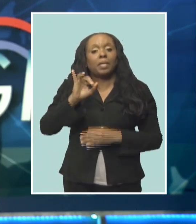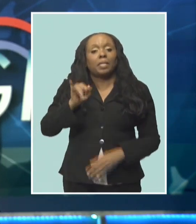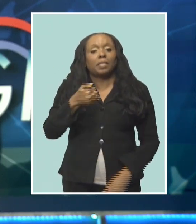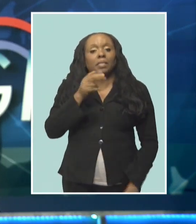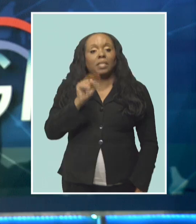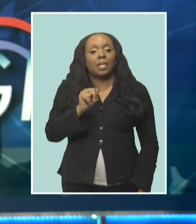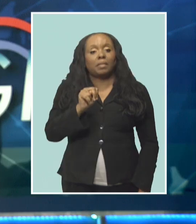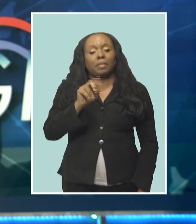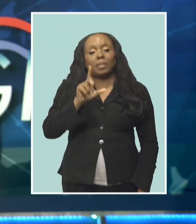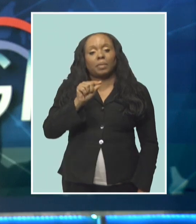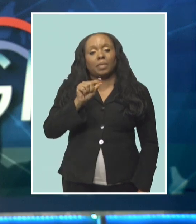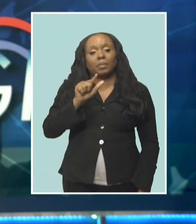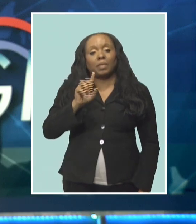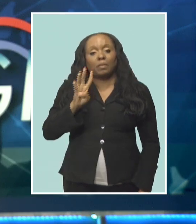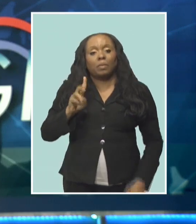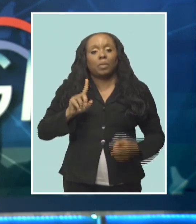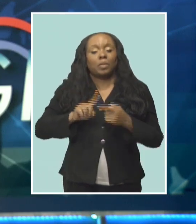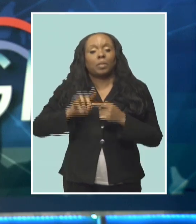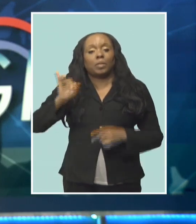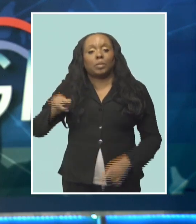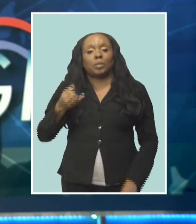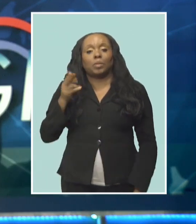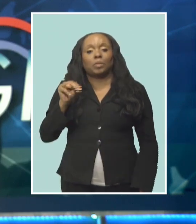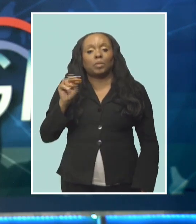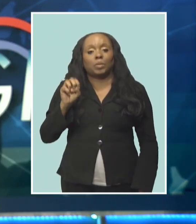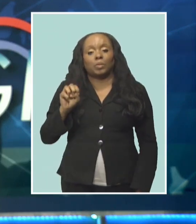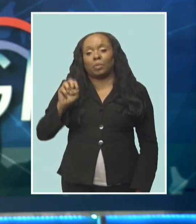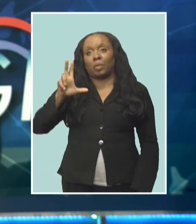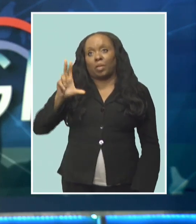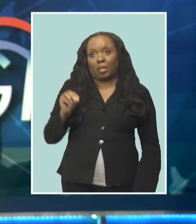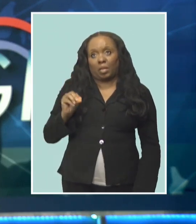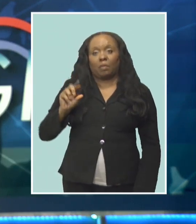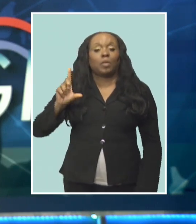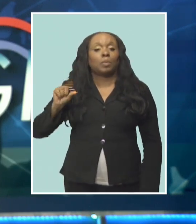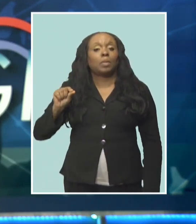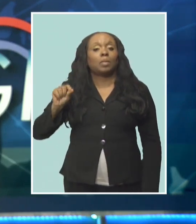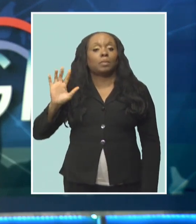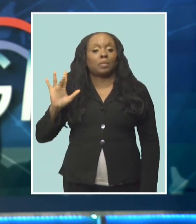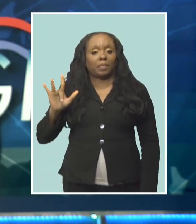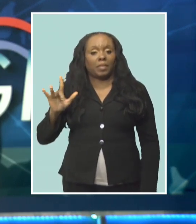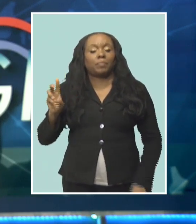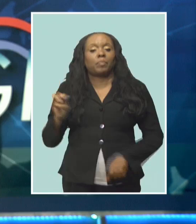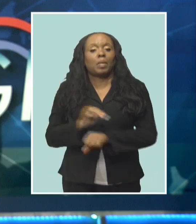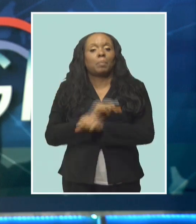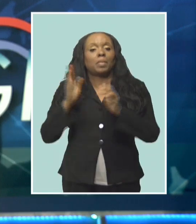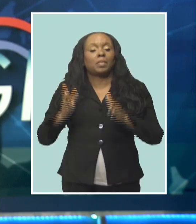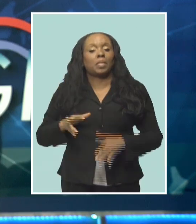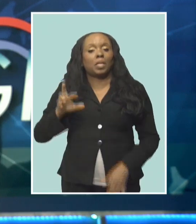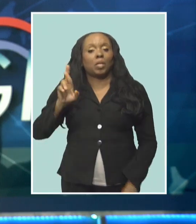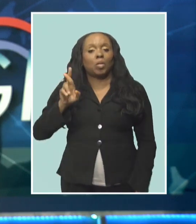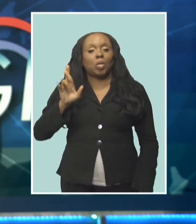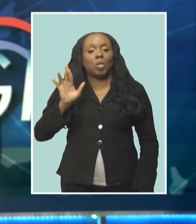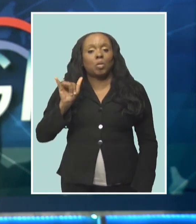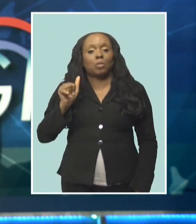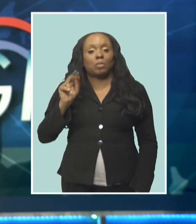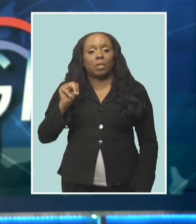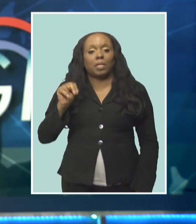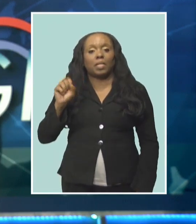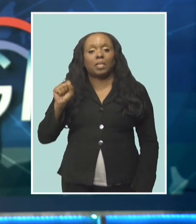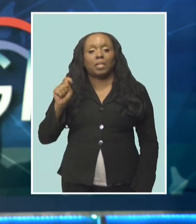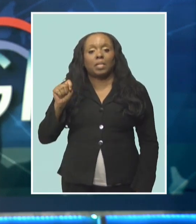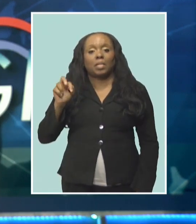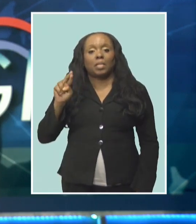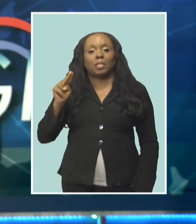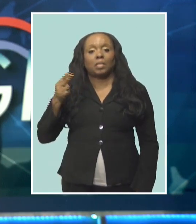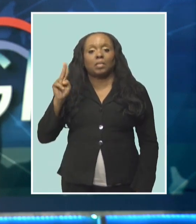30th, 2025. Minister in the Ministry of Finance and Economic Affairs, Ryan Strawn, says there will be a remission